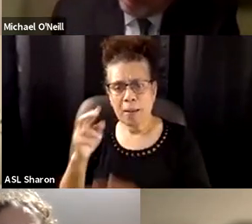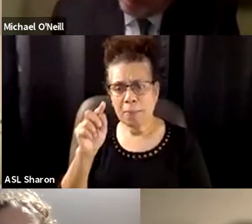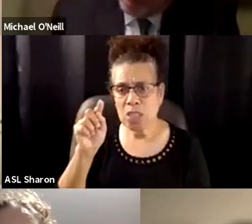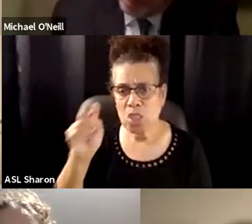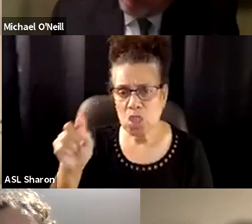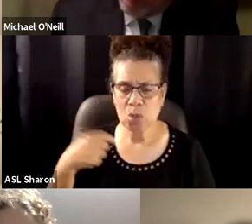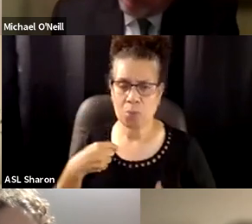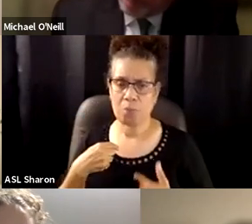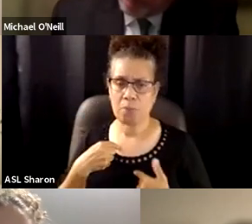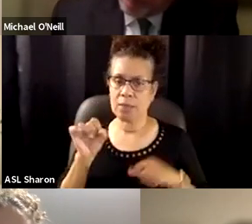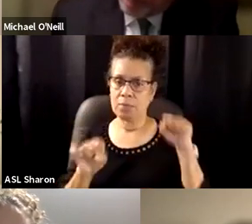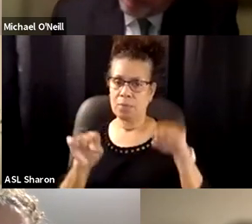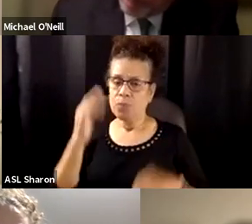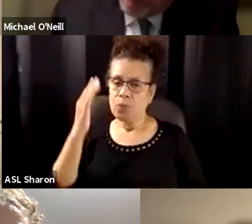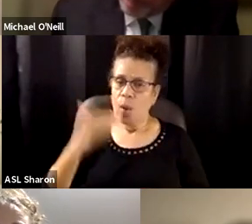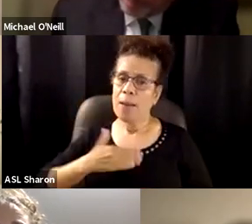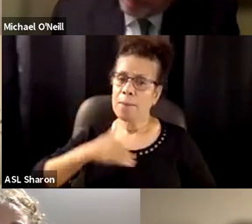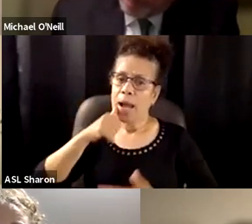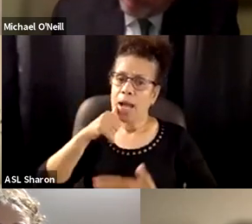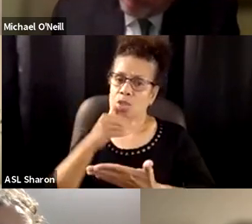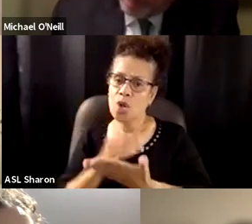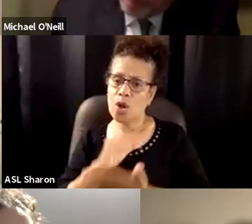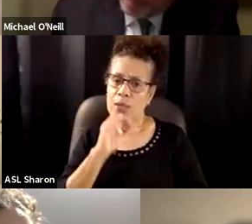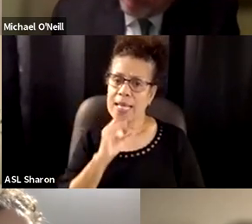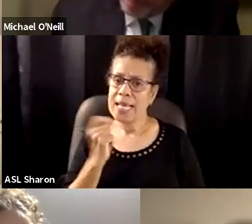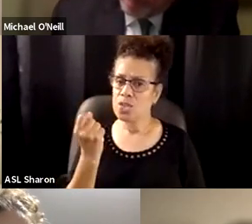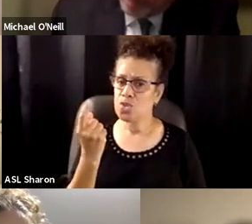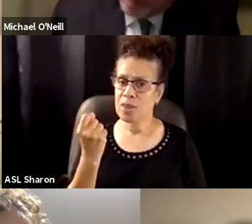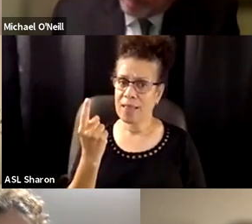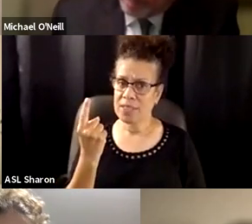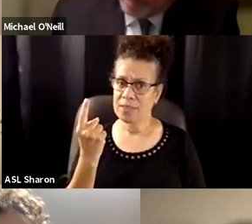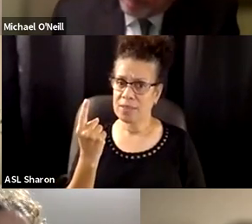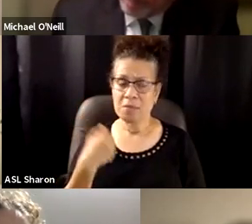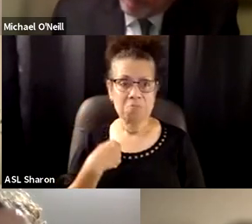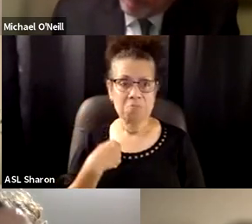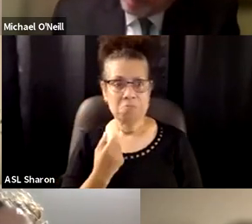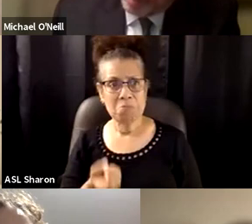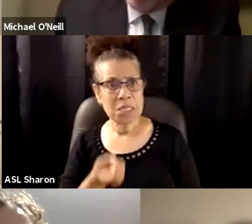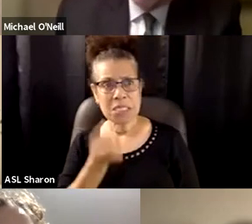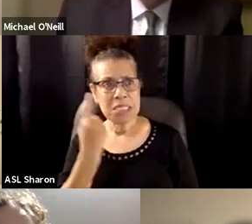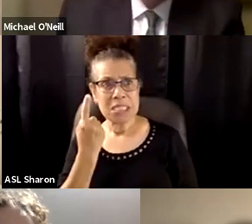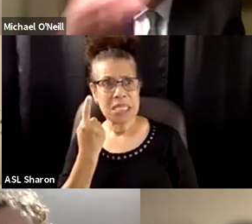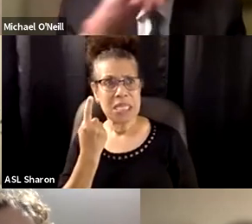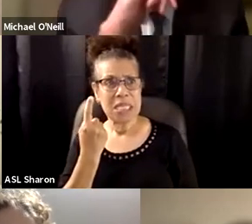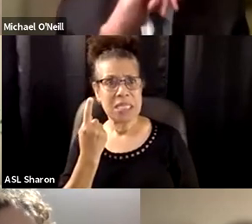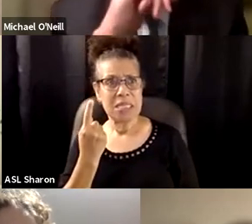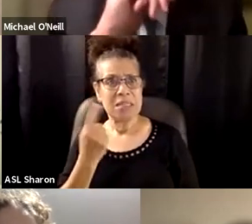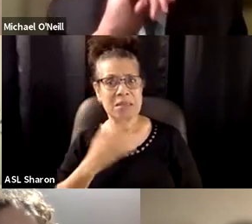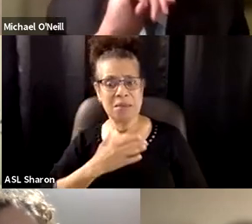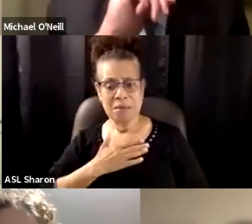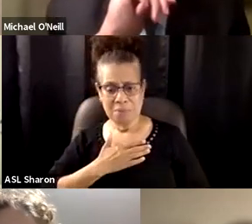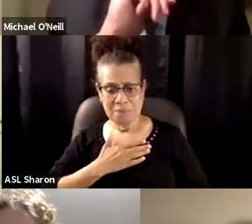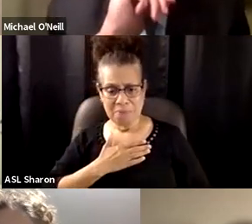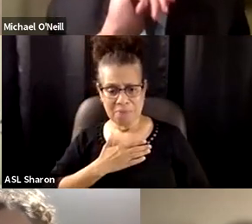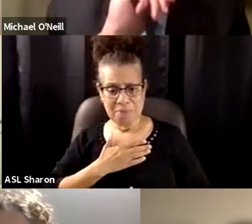because my 11 year old daughter doesn't quite understand how her education